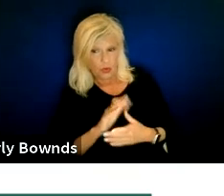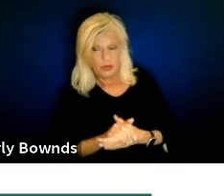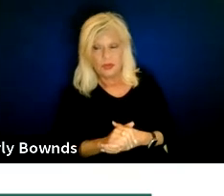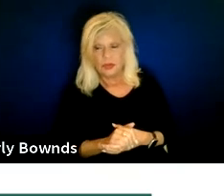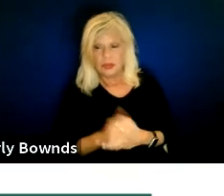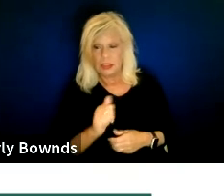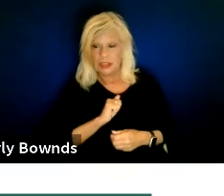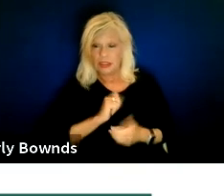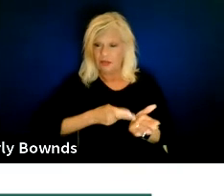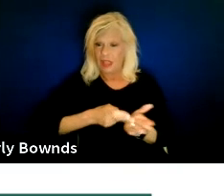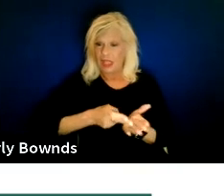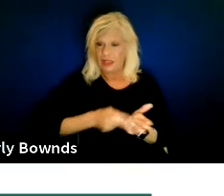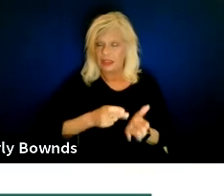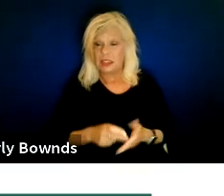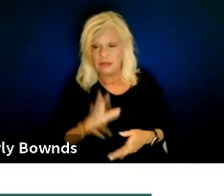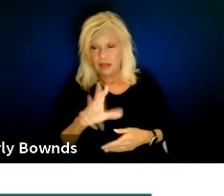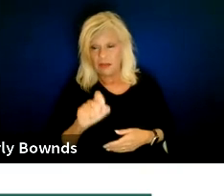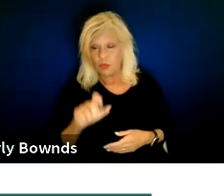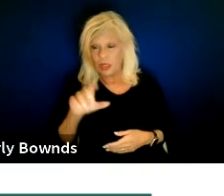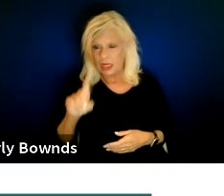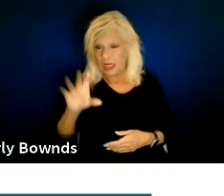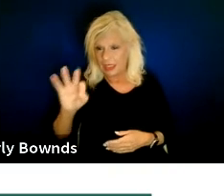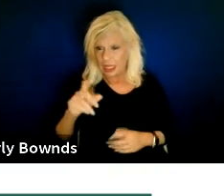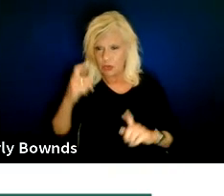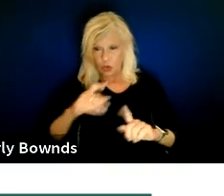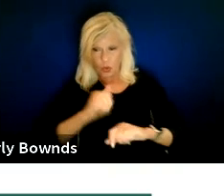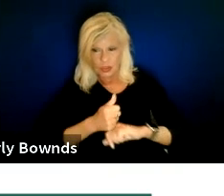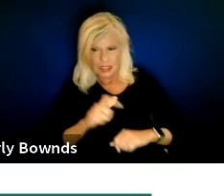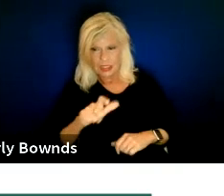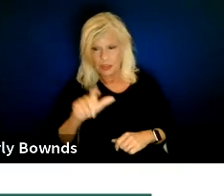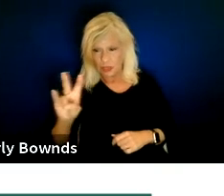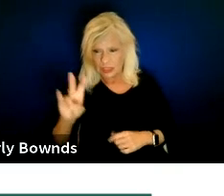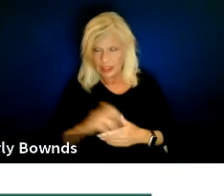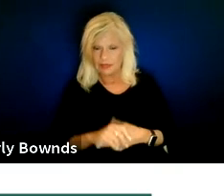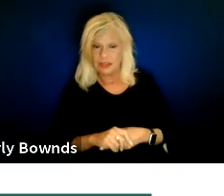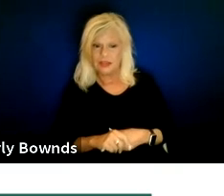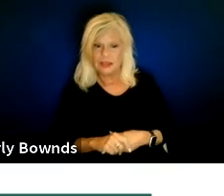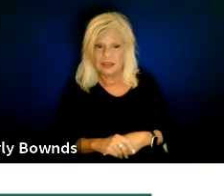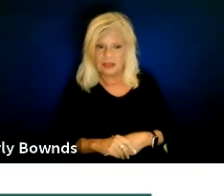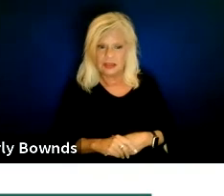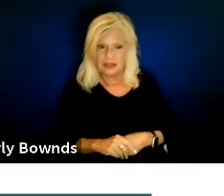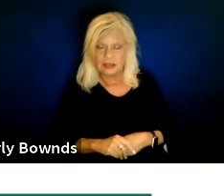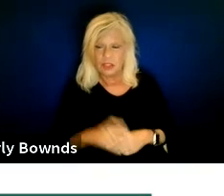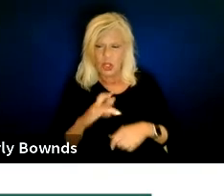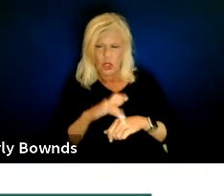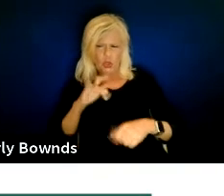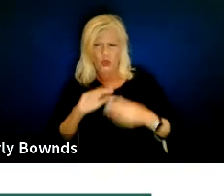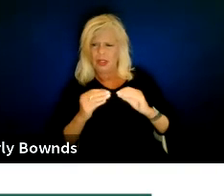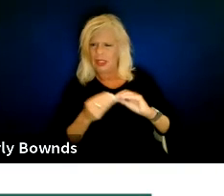self-efficacy score is 5.89 and goal setting is 27. So these are very early